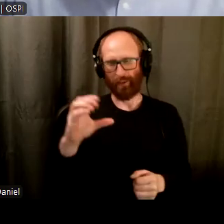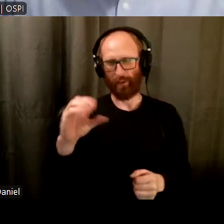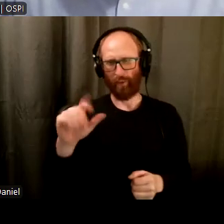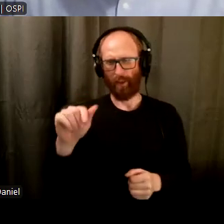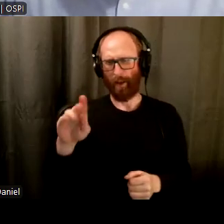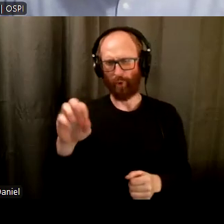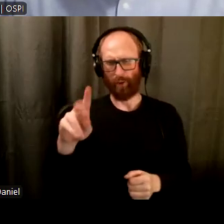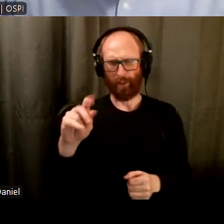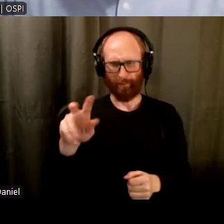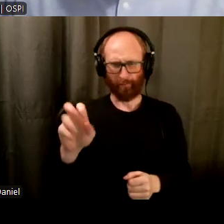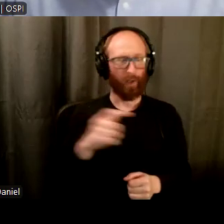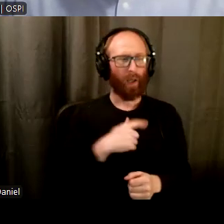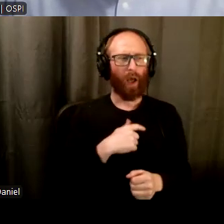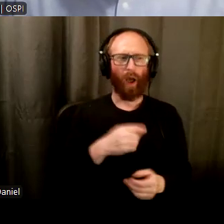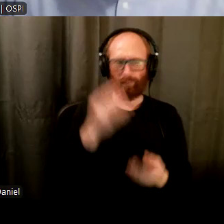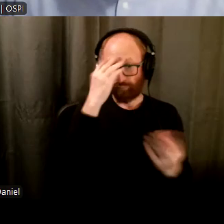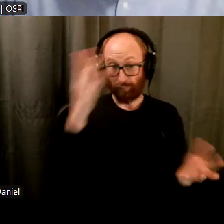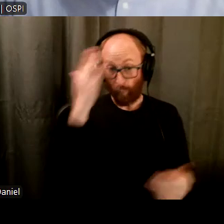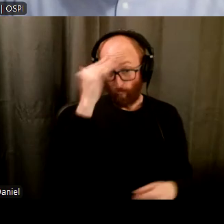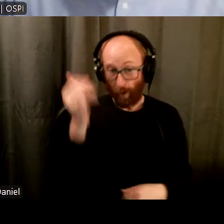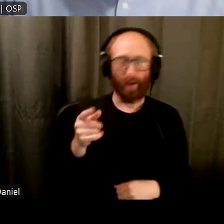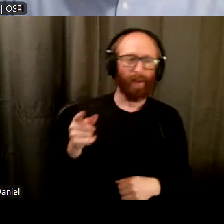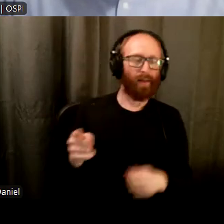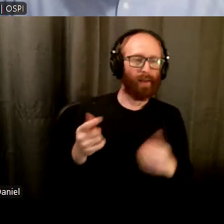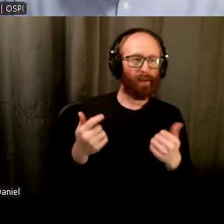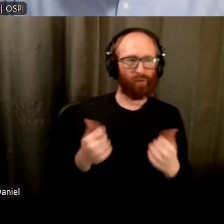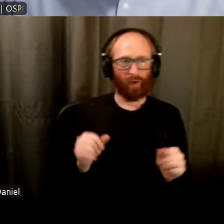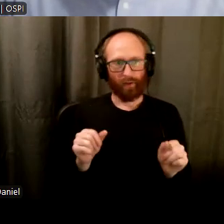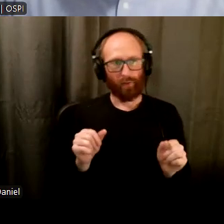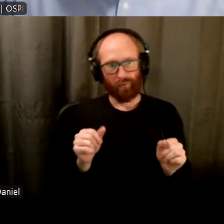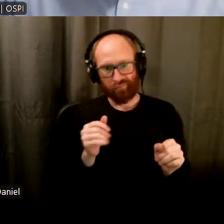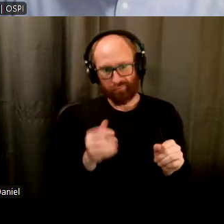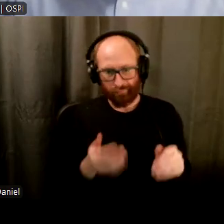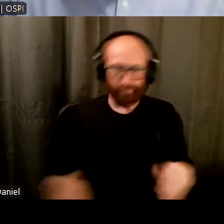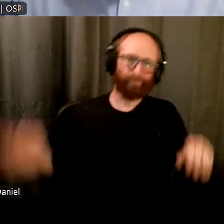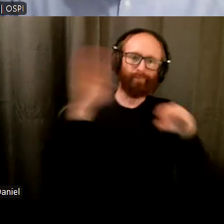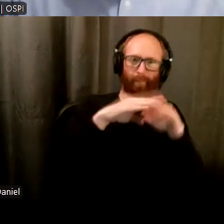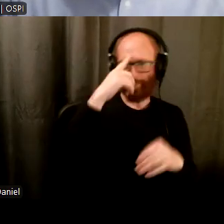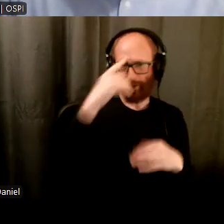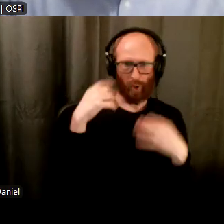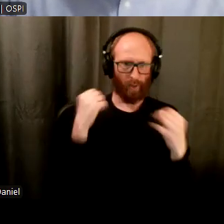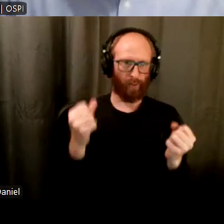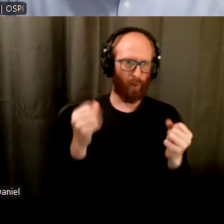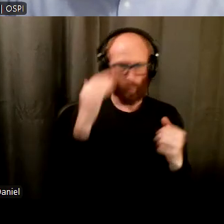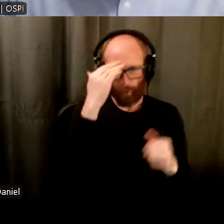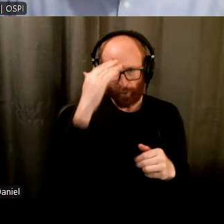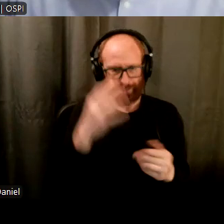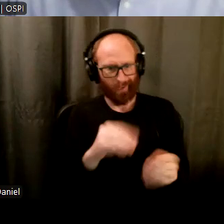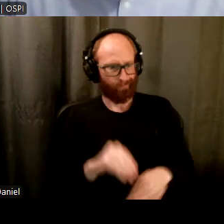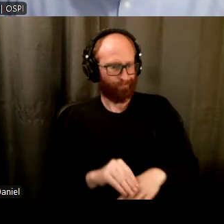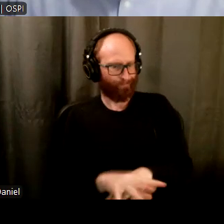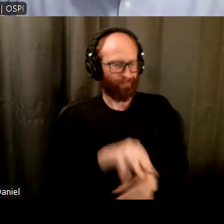really coordinate and lead an effort to bring more initiatives, to bring more mental health awareness into the classroom. So doing some great